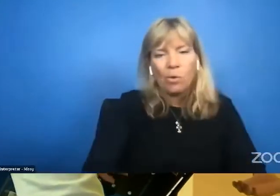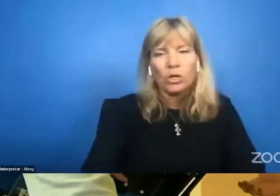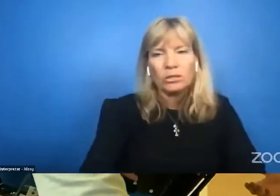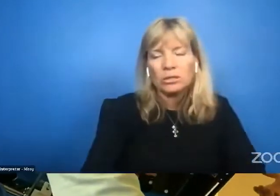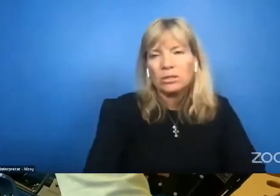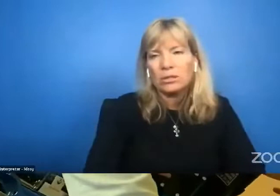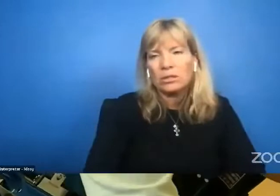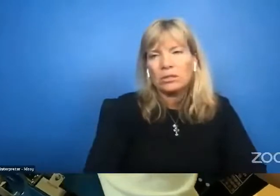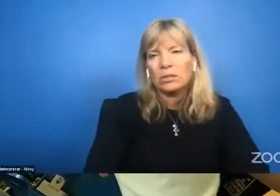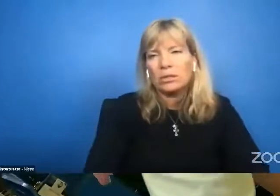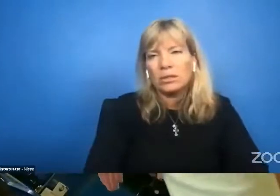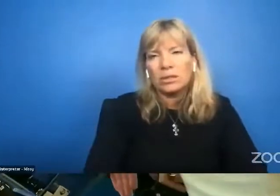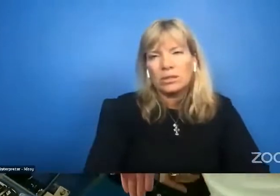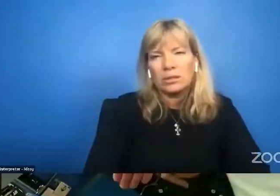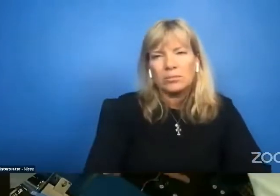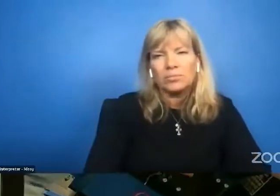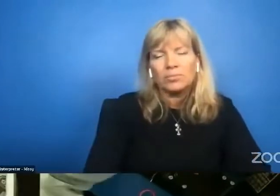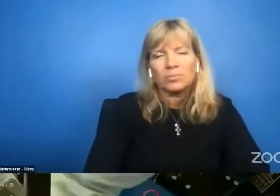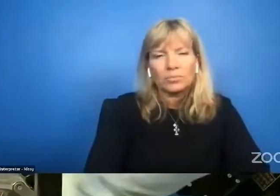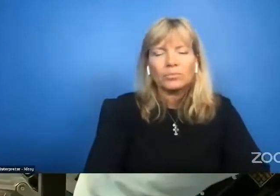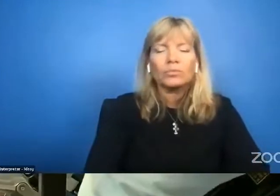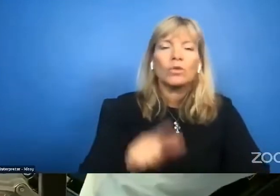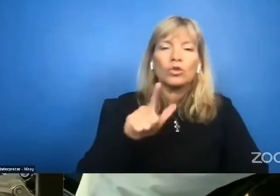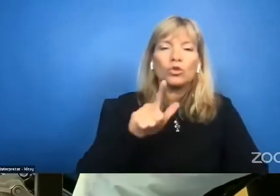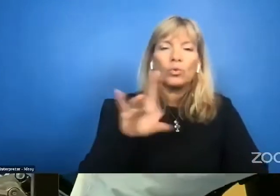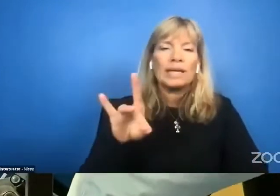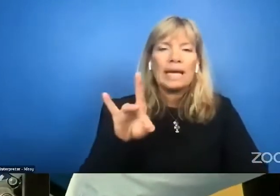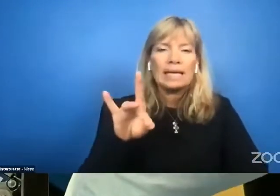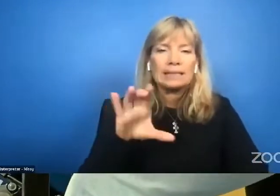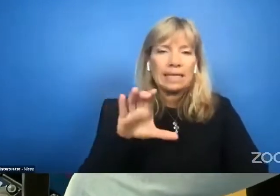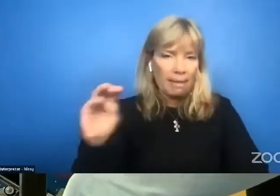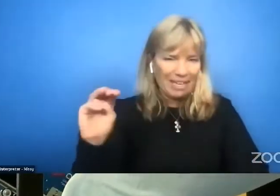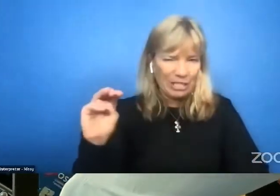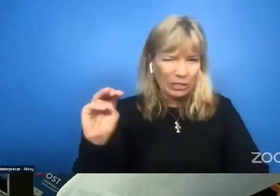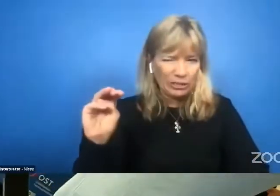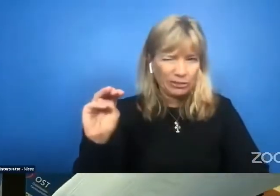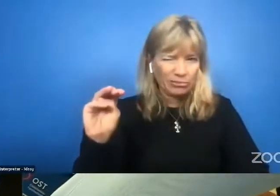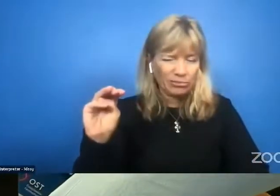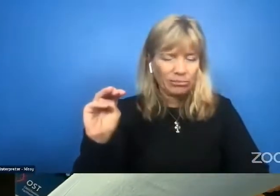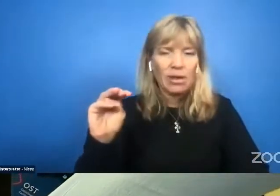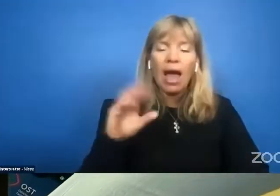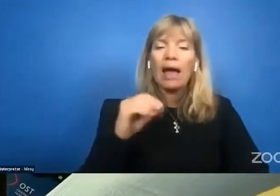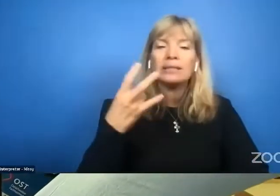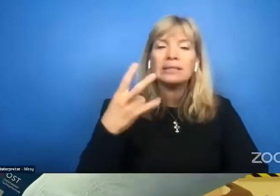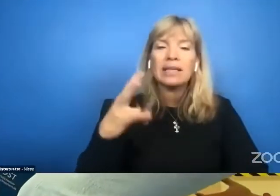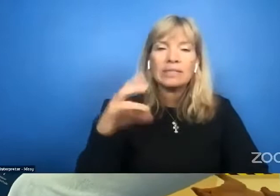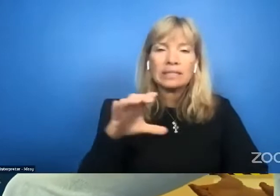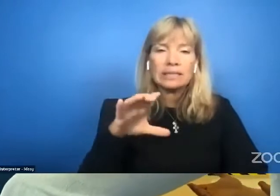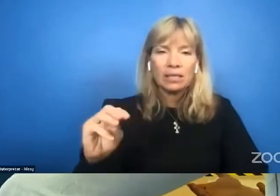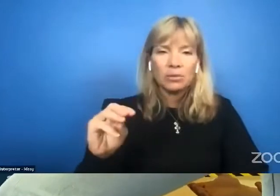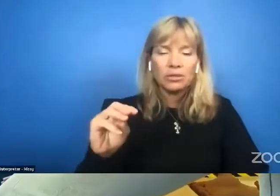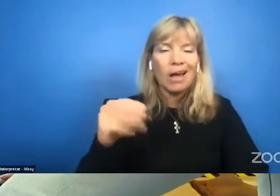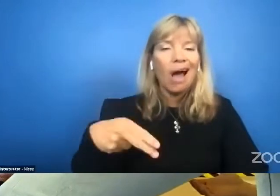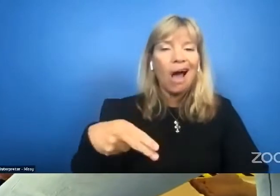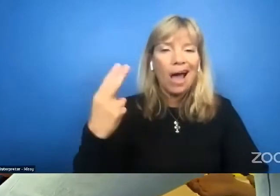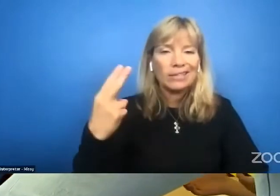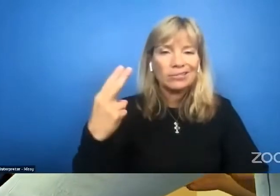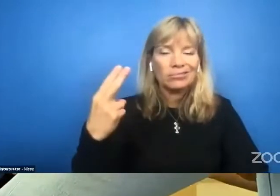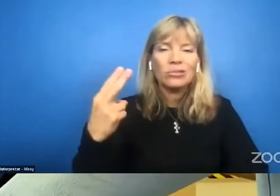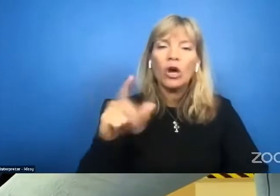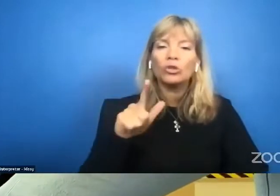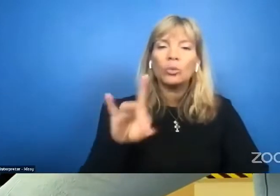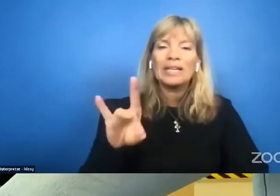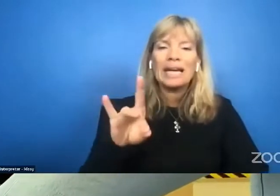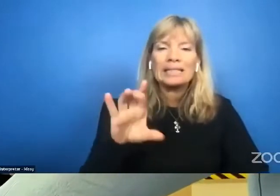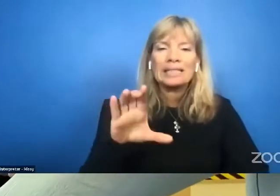28 centimeters and 17 centimeters height. 28 centimeters width of each of